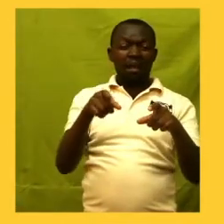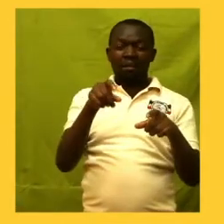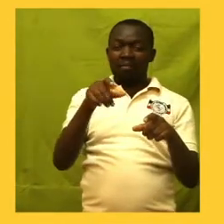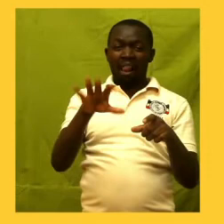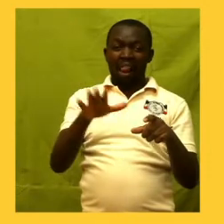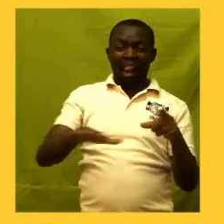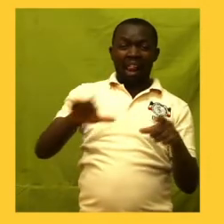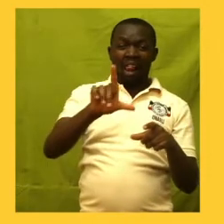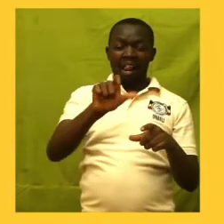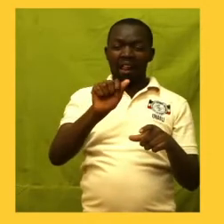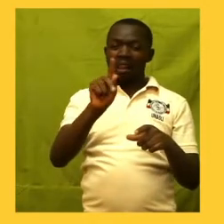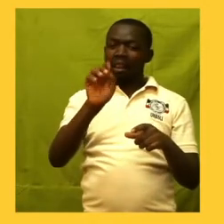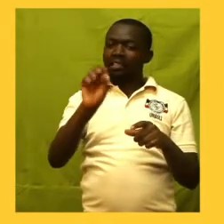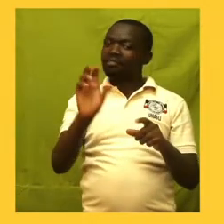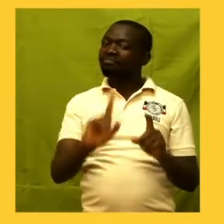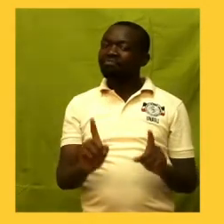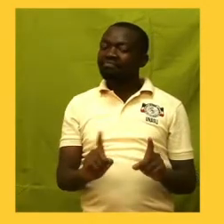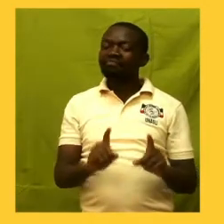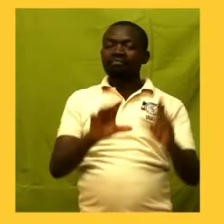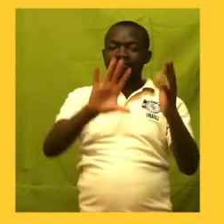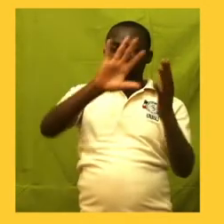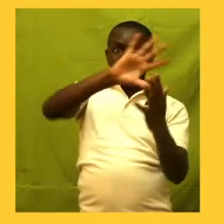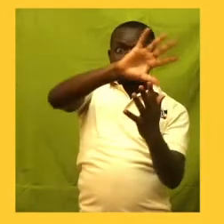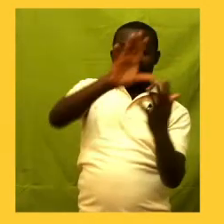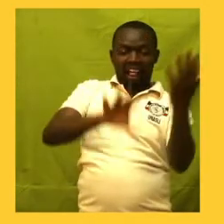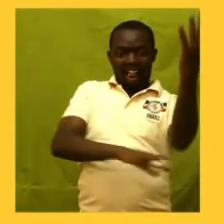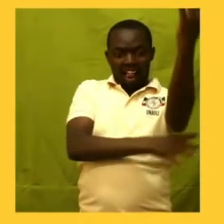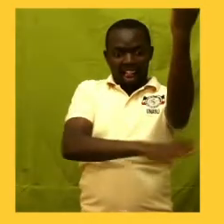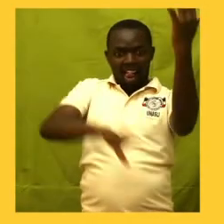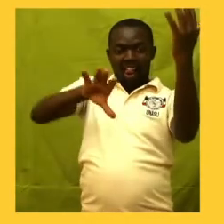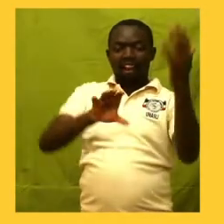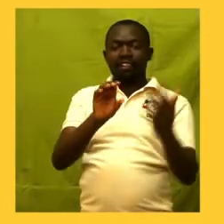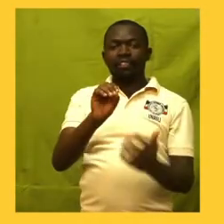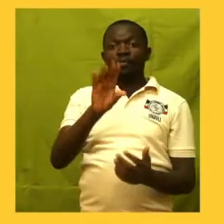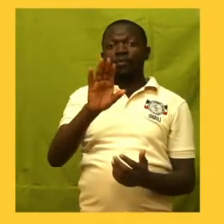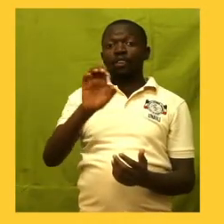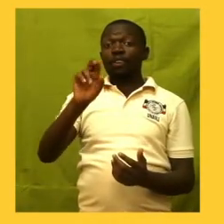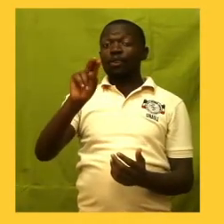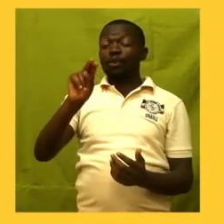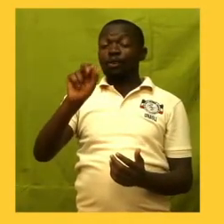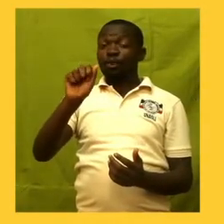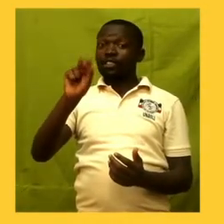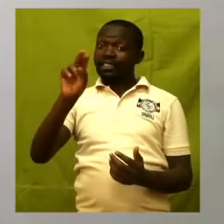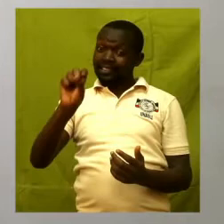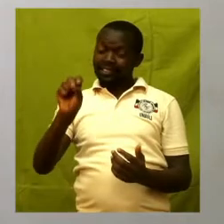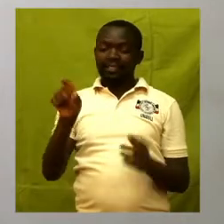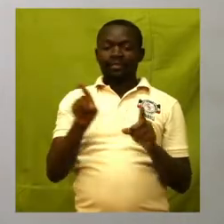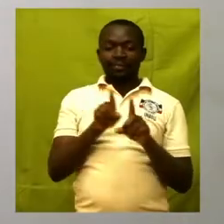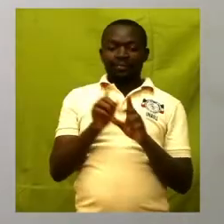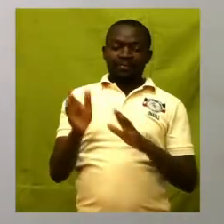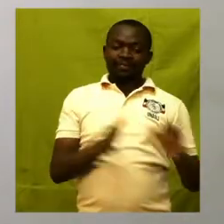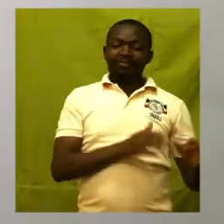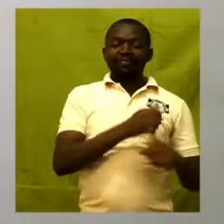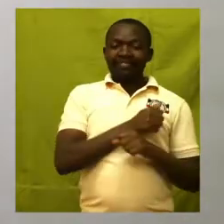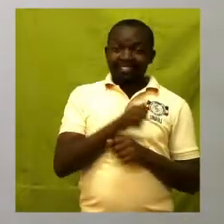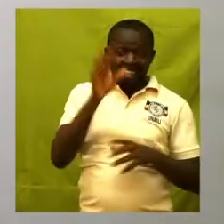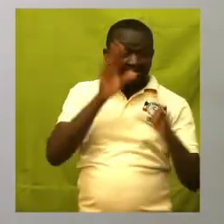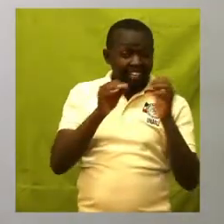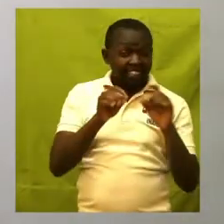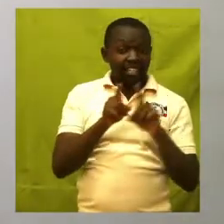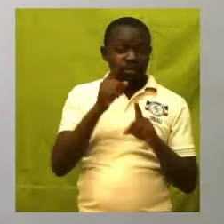All right, dear learners, as we are coming to the end of this lesson, remember we have